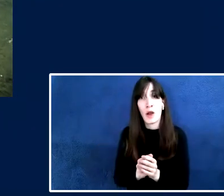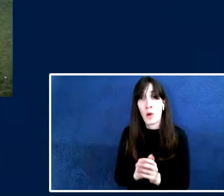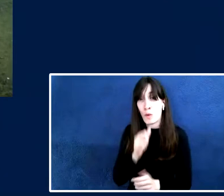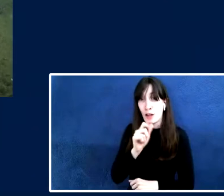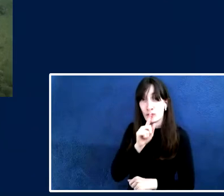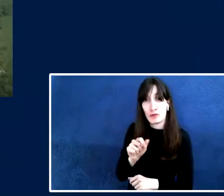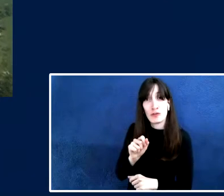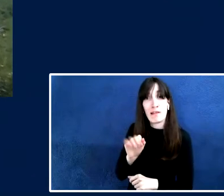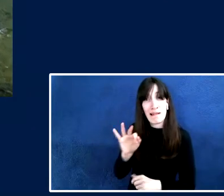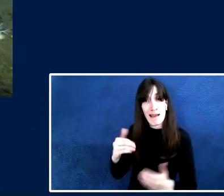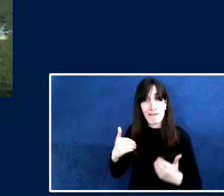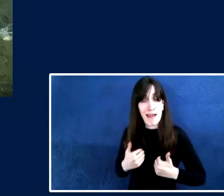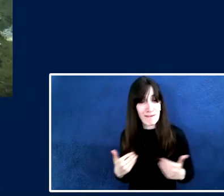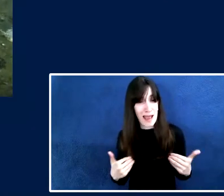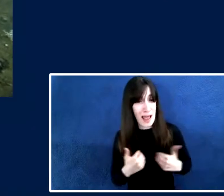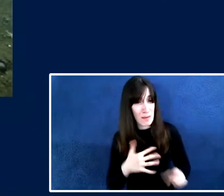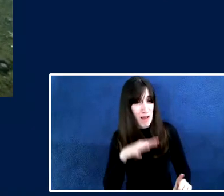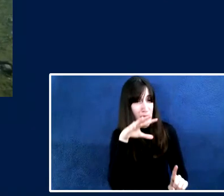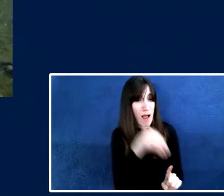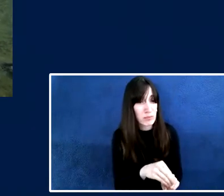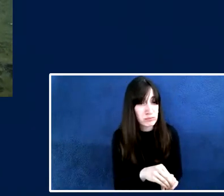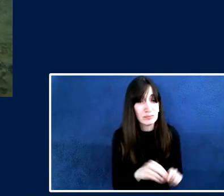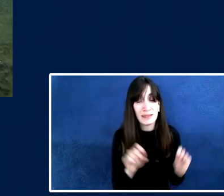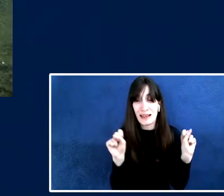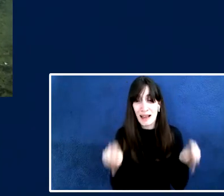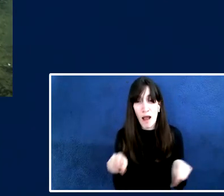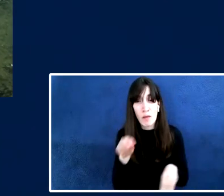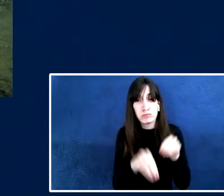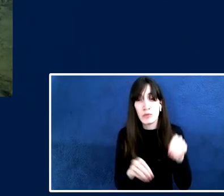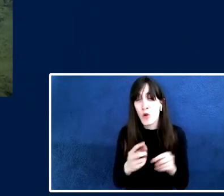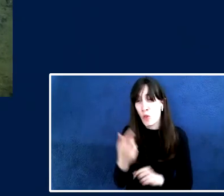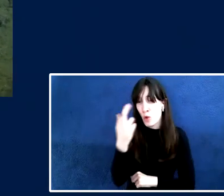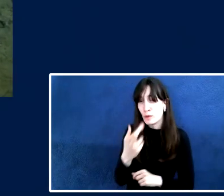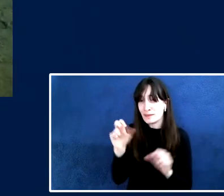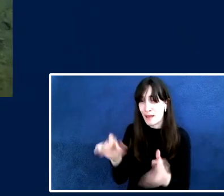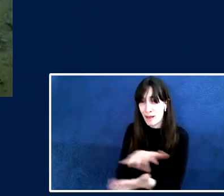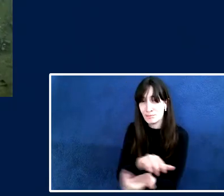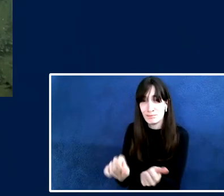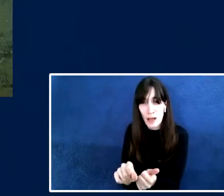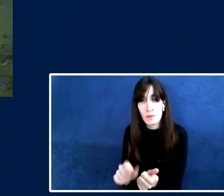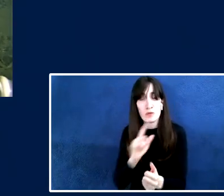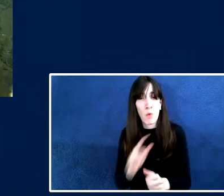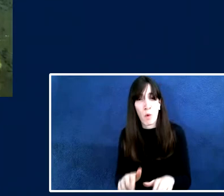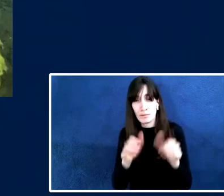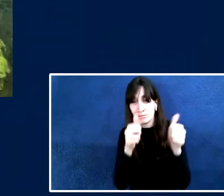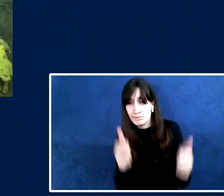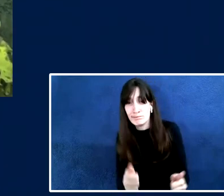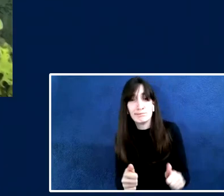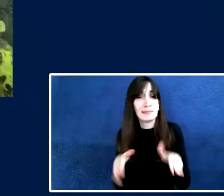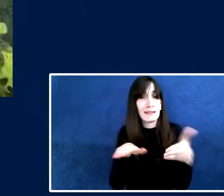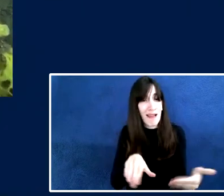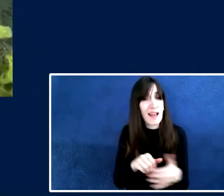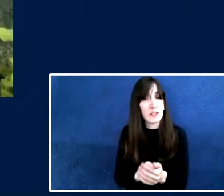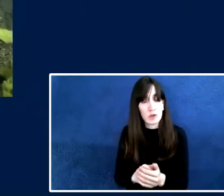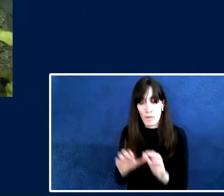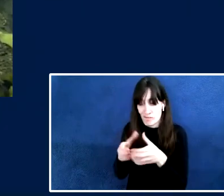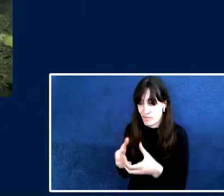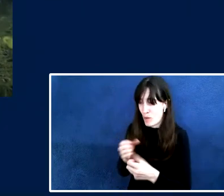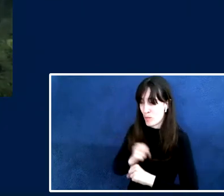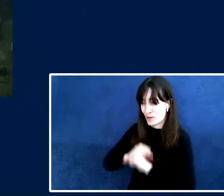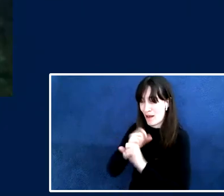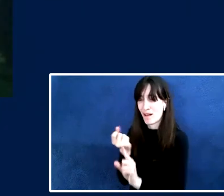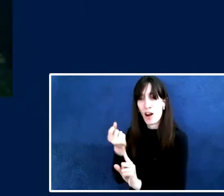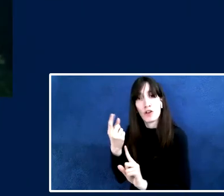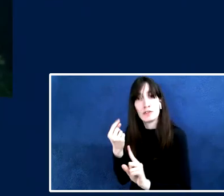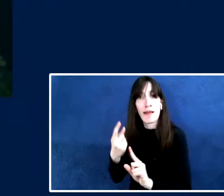them. And having this unique setting here protected in the sanctuary allows us to understand more about the